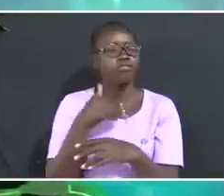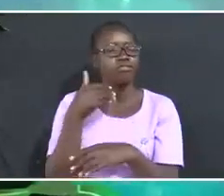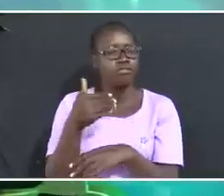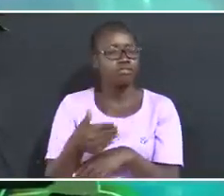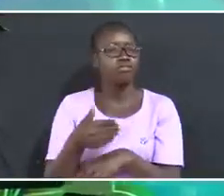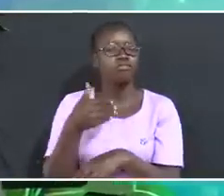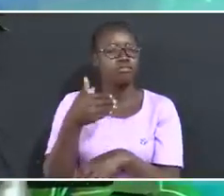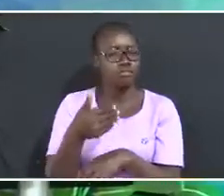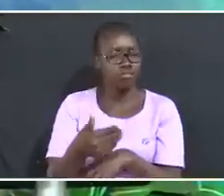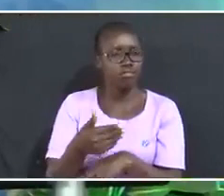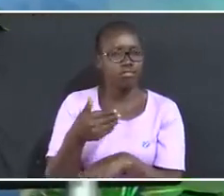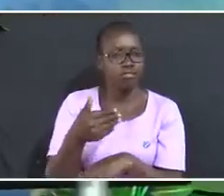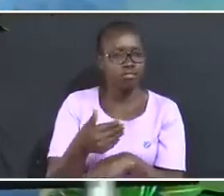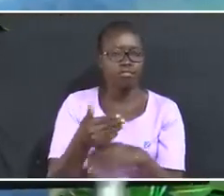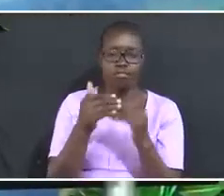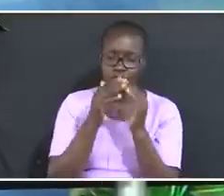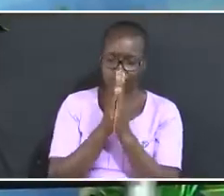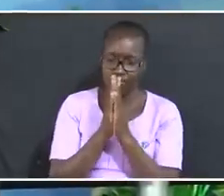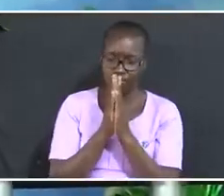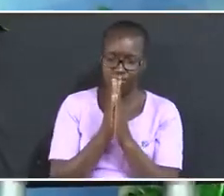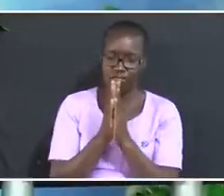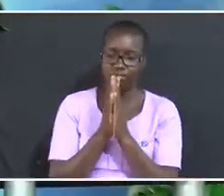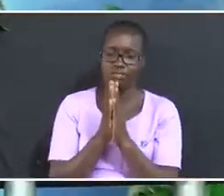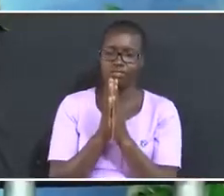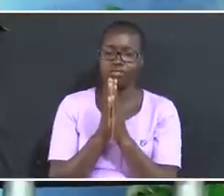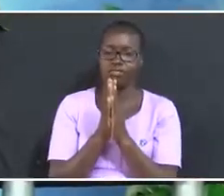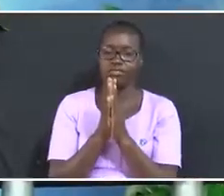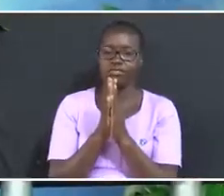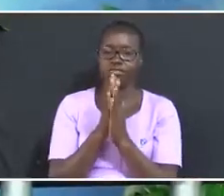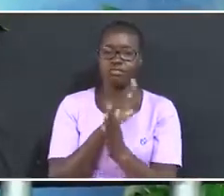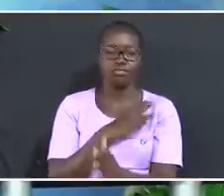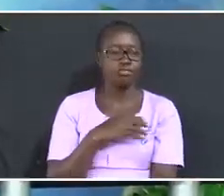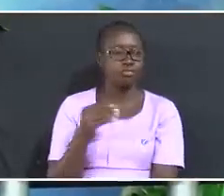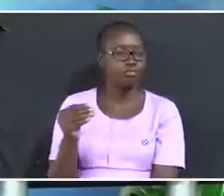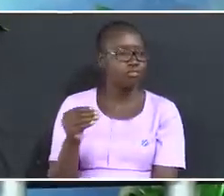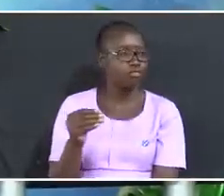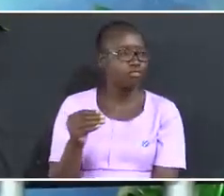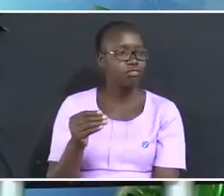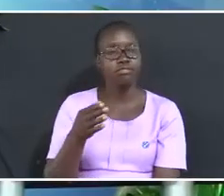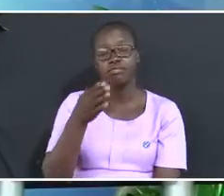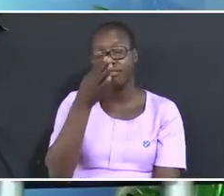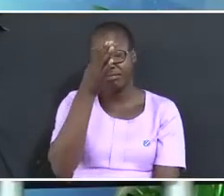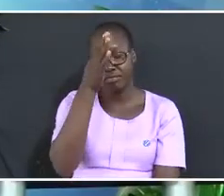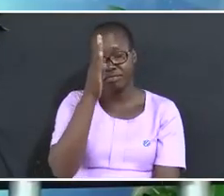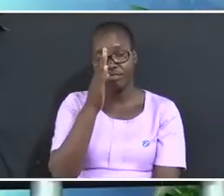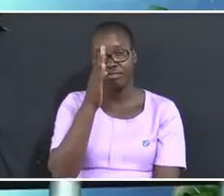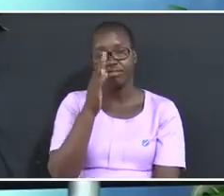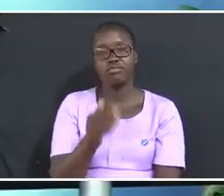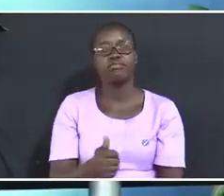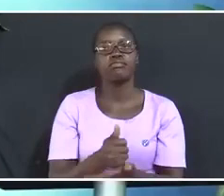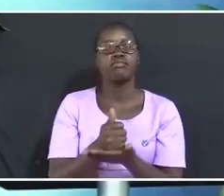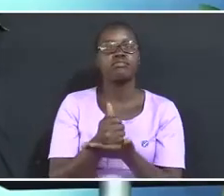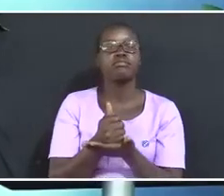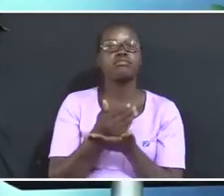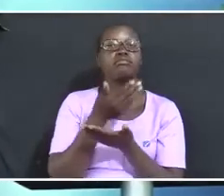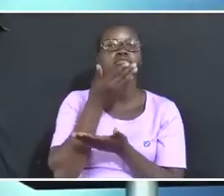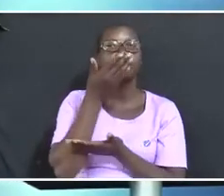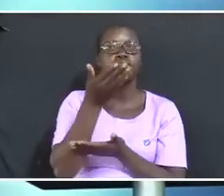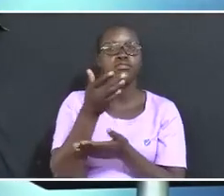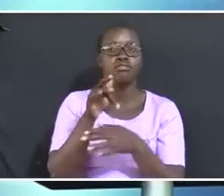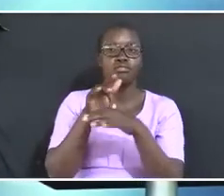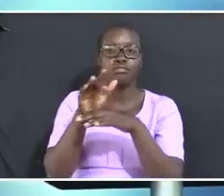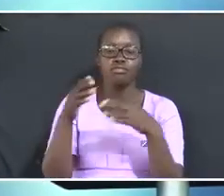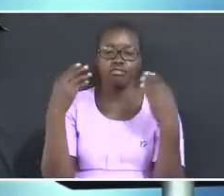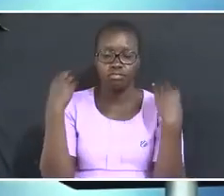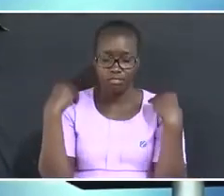constantly in prayer and God intervened by sending an